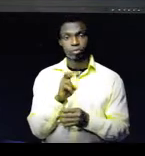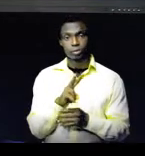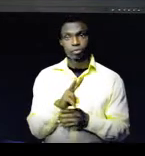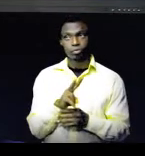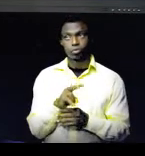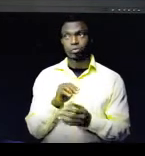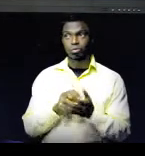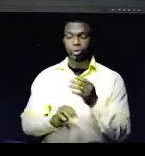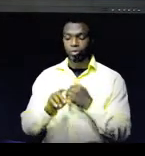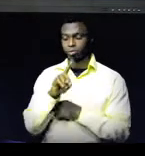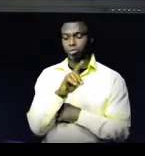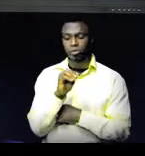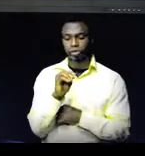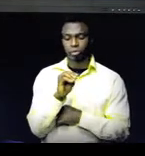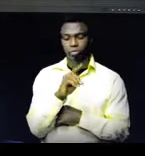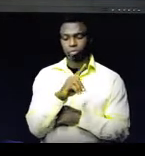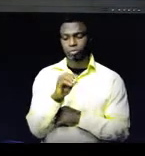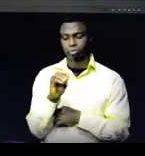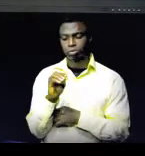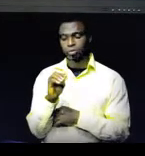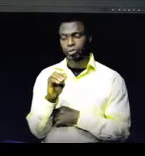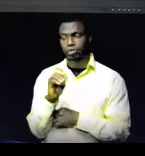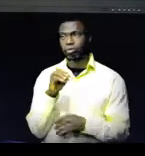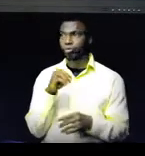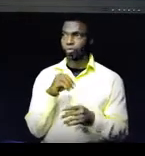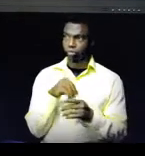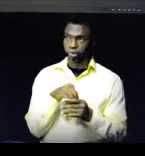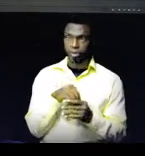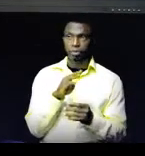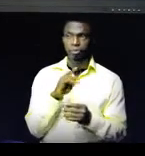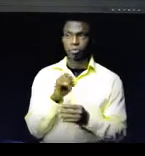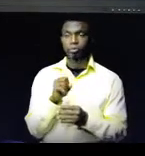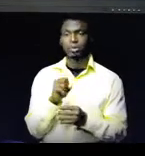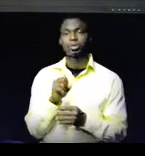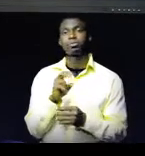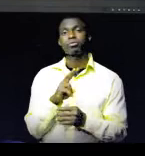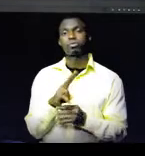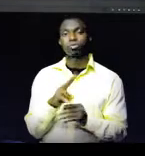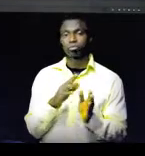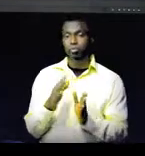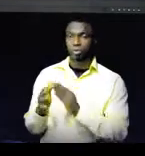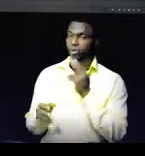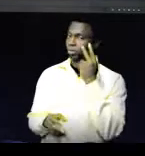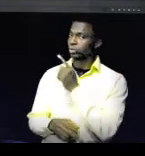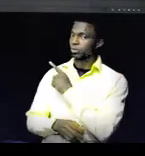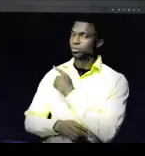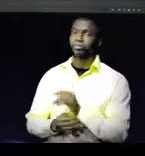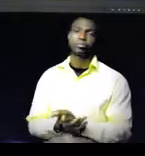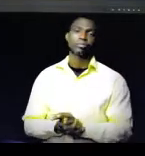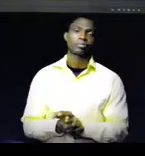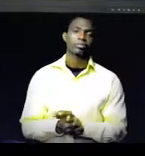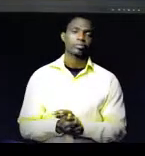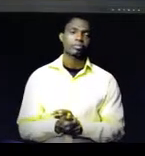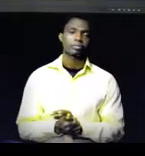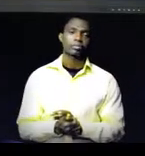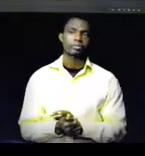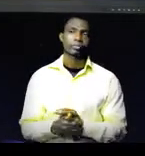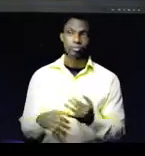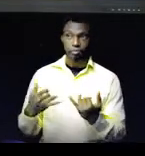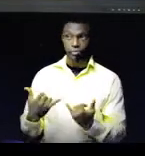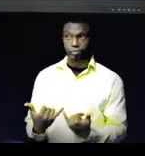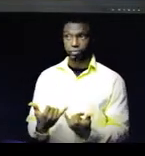1010 base 2. So we're going to arrange as normal. Okay, remember to put the subtraction